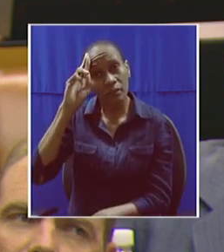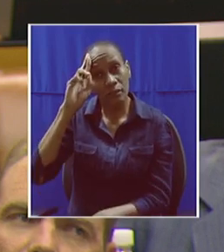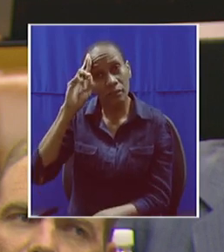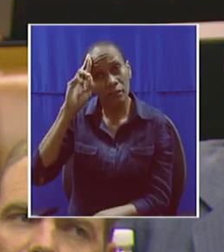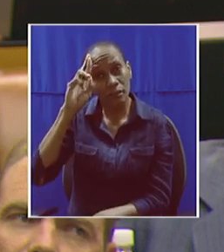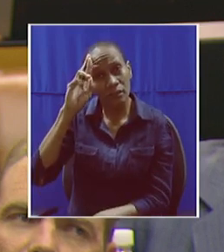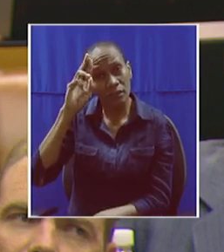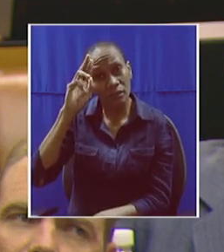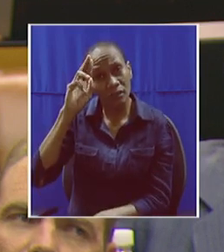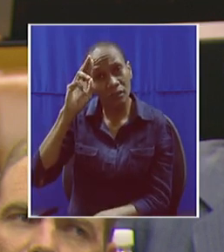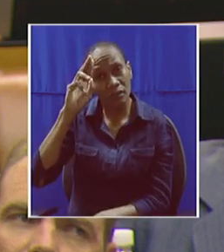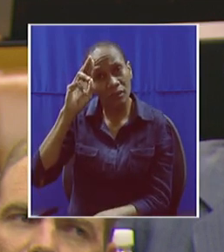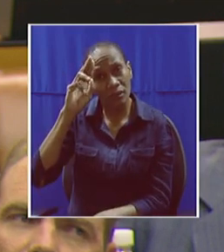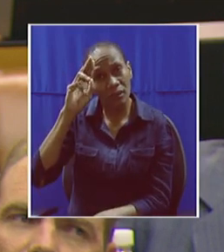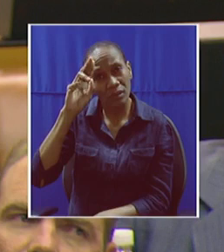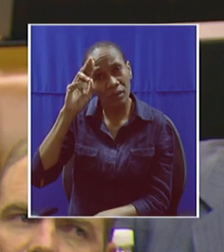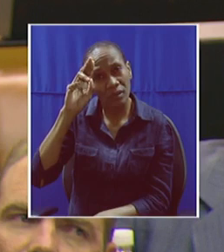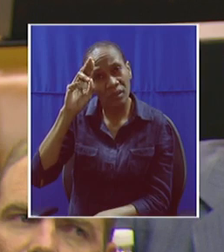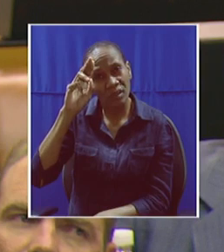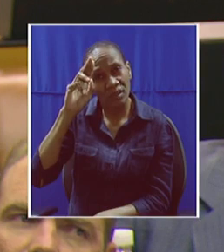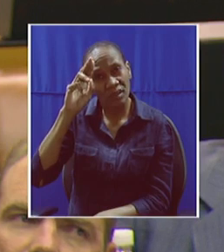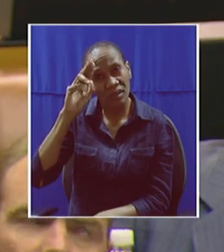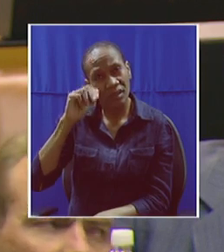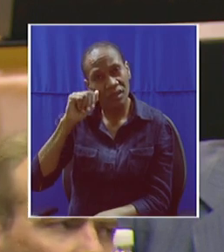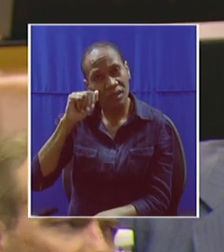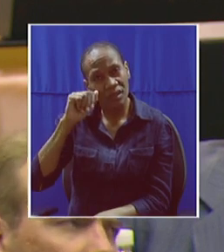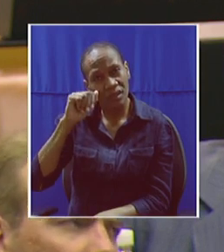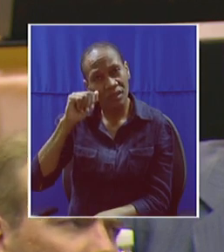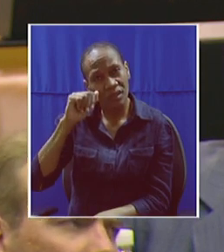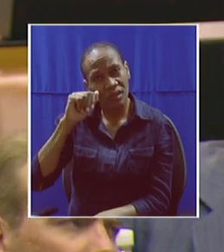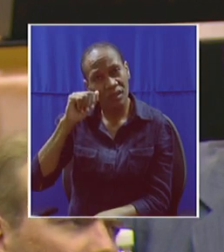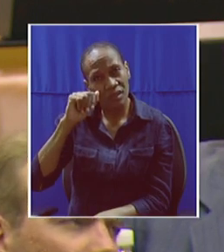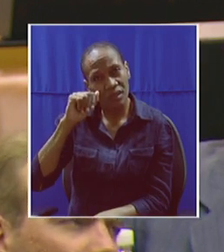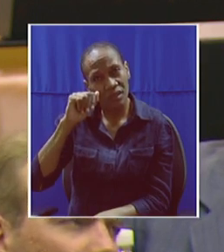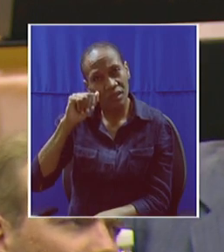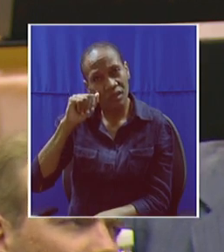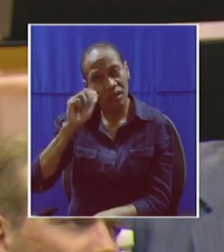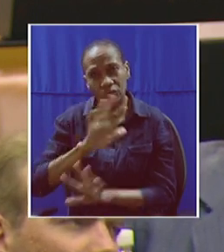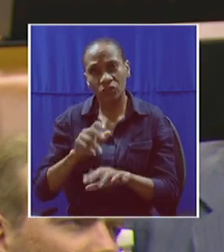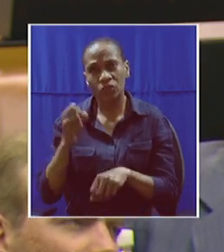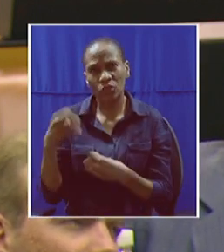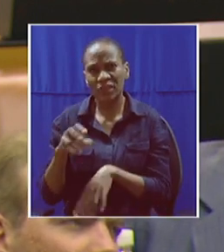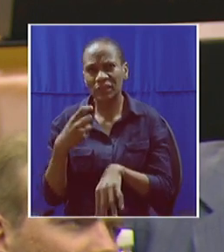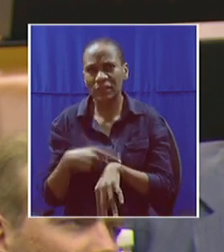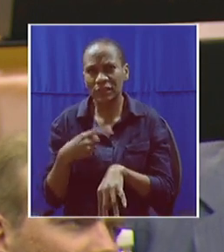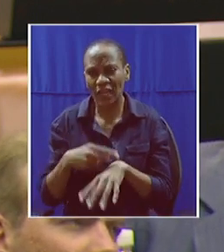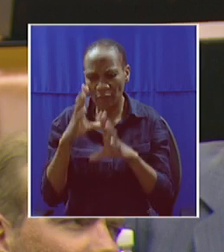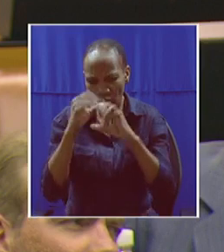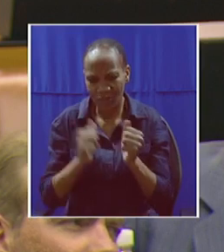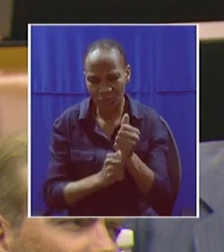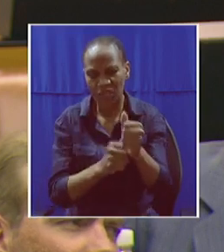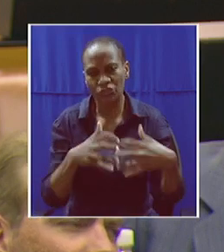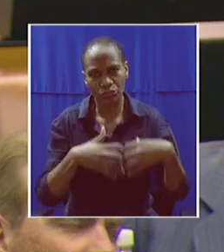uh with a very short time frame not uh taking too much time on that and then I just want to